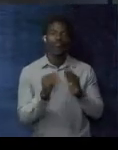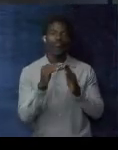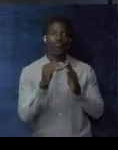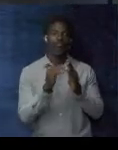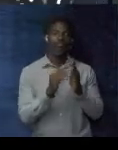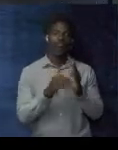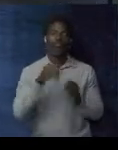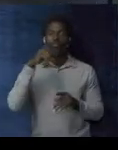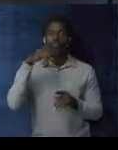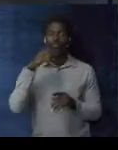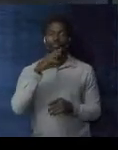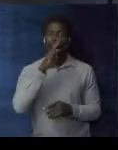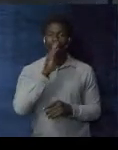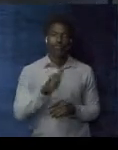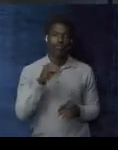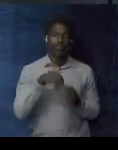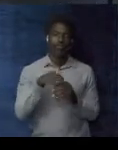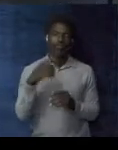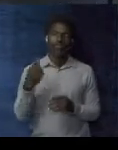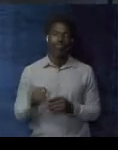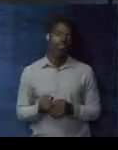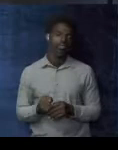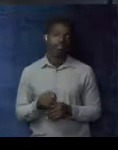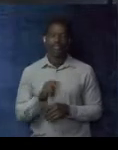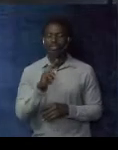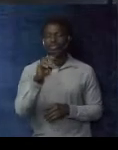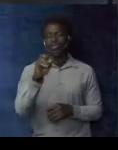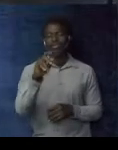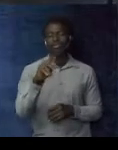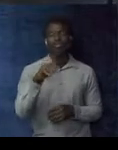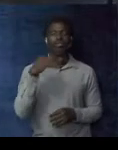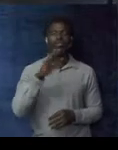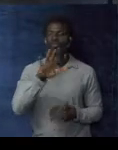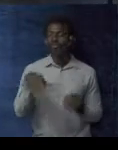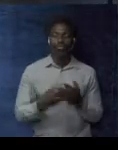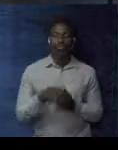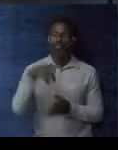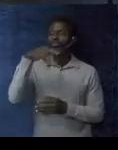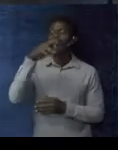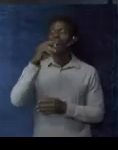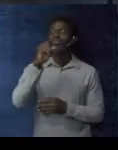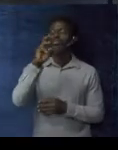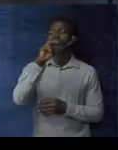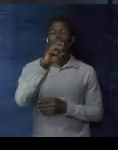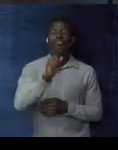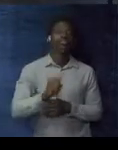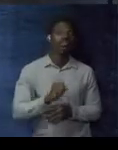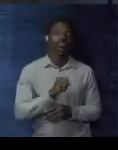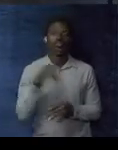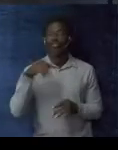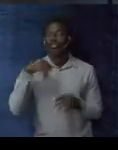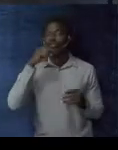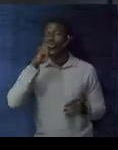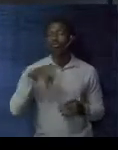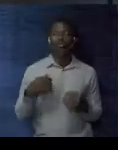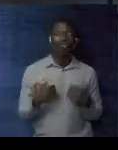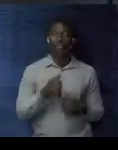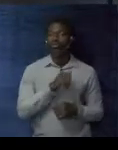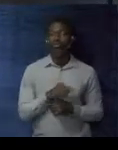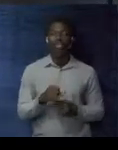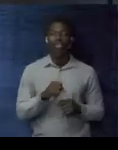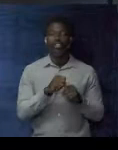Which of the following must be in the nets of all prisms? All prisms must have a particular